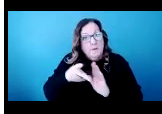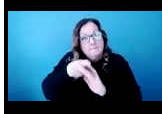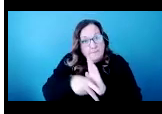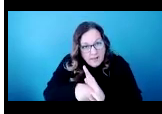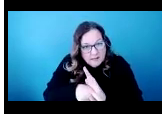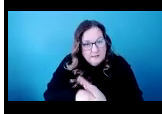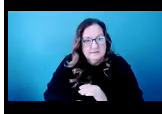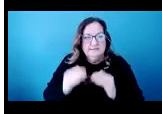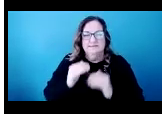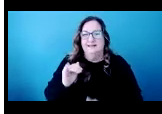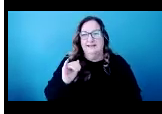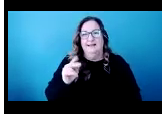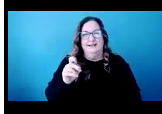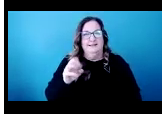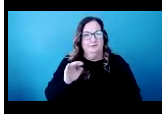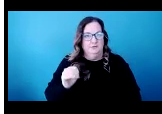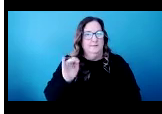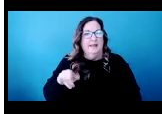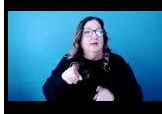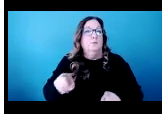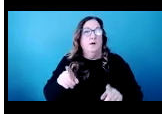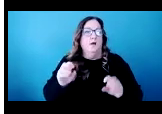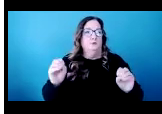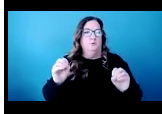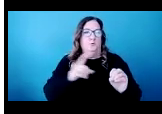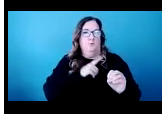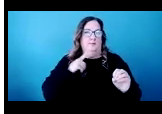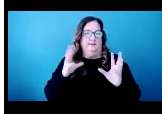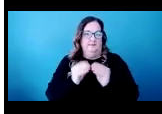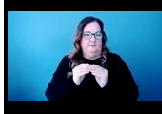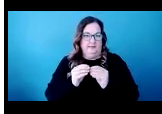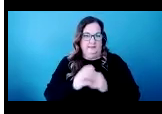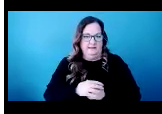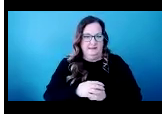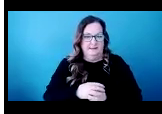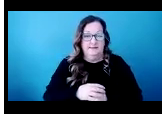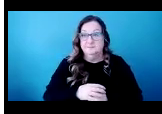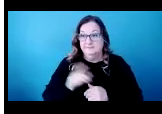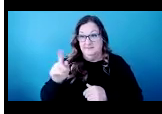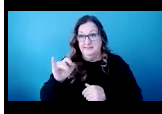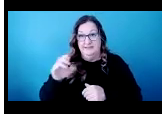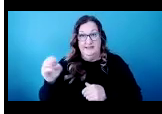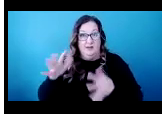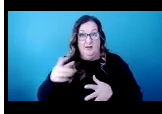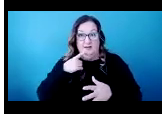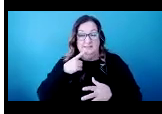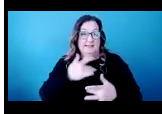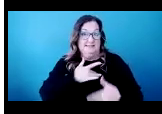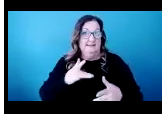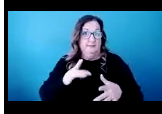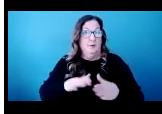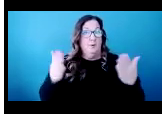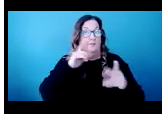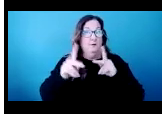the committee meetings are generally open to the public. And nowadays they're open, you can attend both